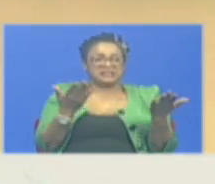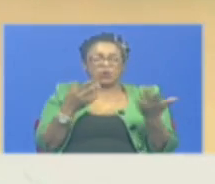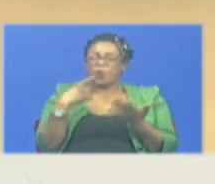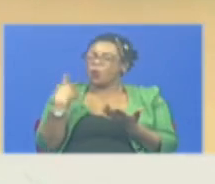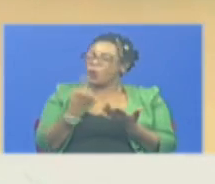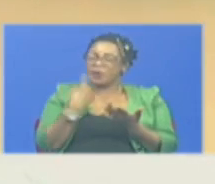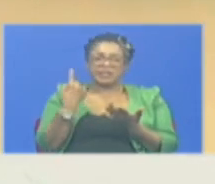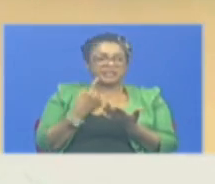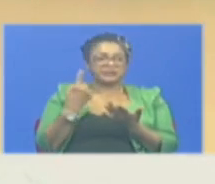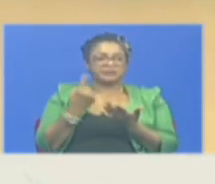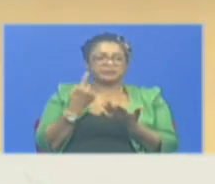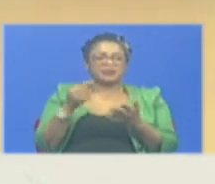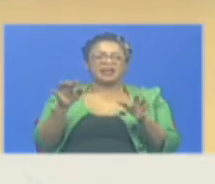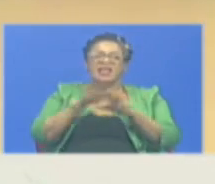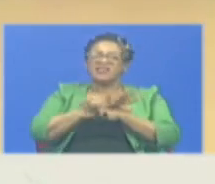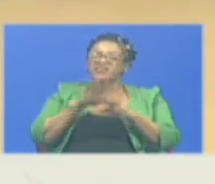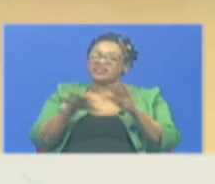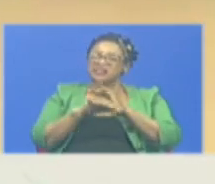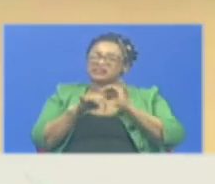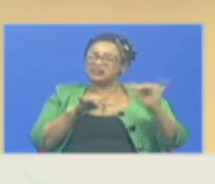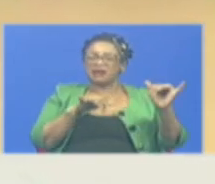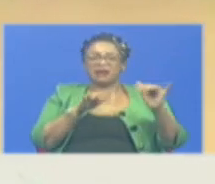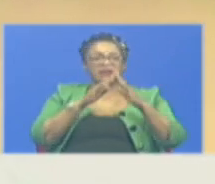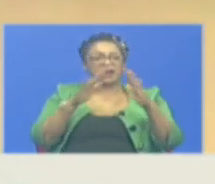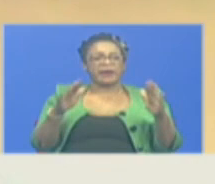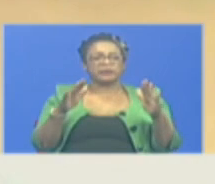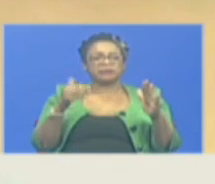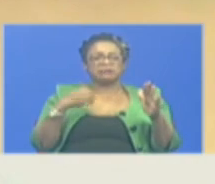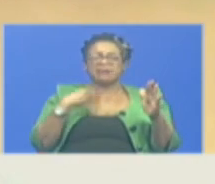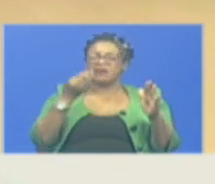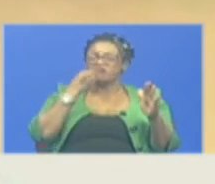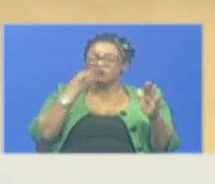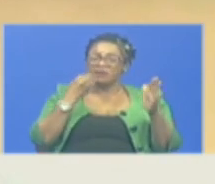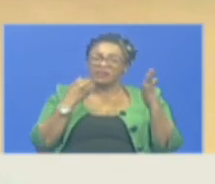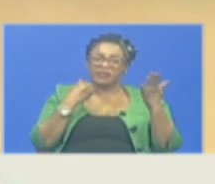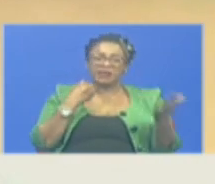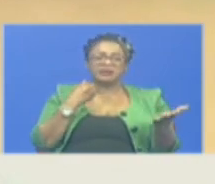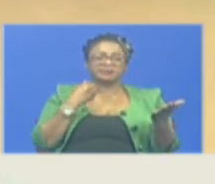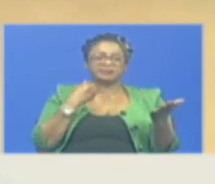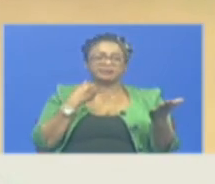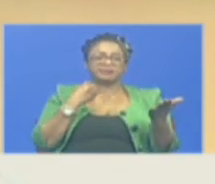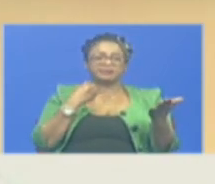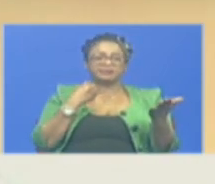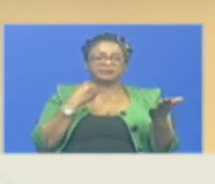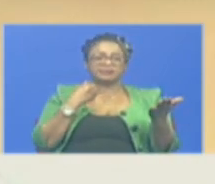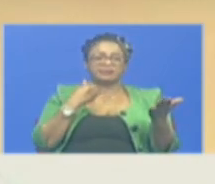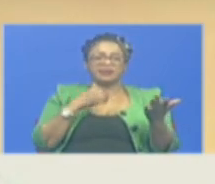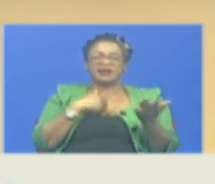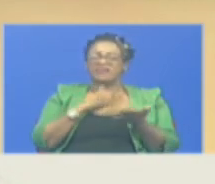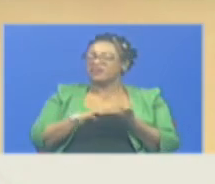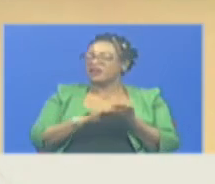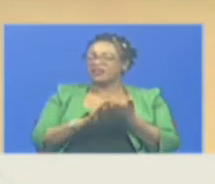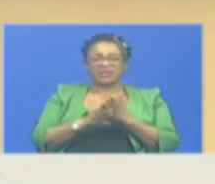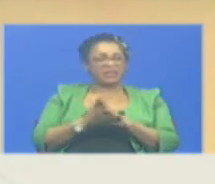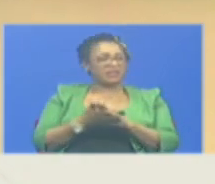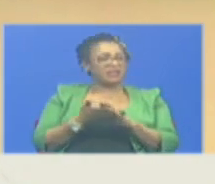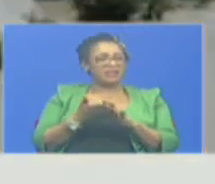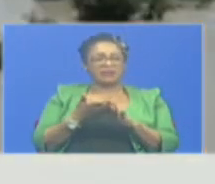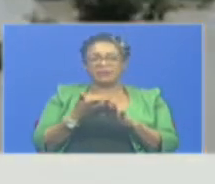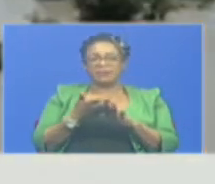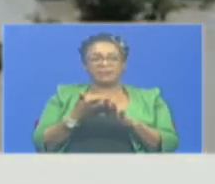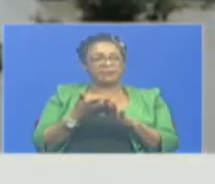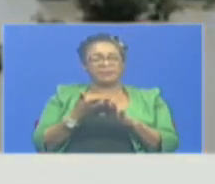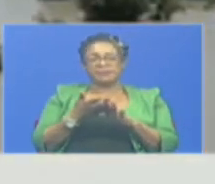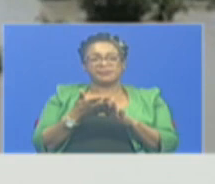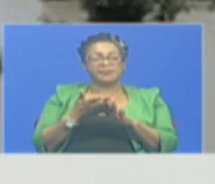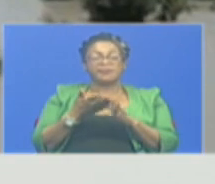viti vimebakia huko. Chakula yangu imebakia huko. Mimi sina hata kitu. This very profound remaking